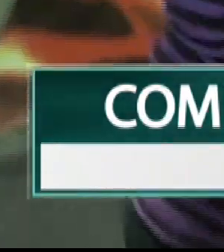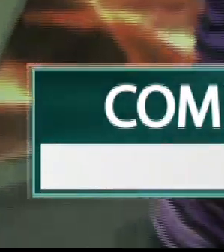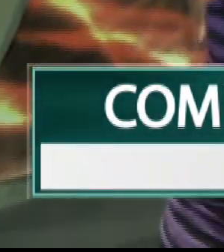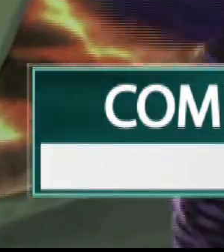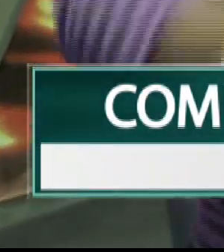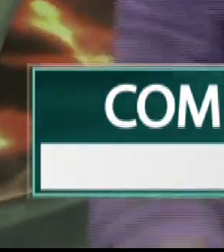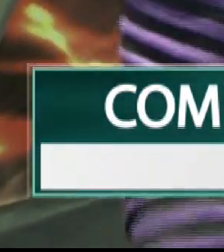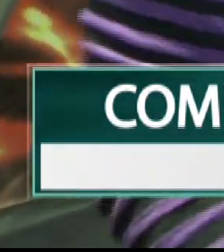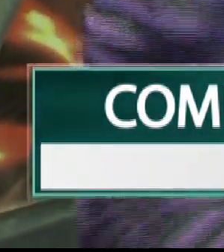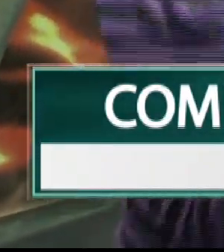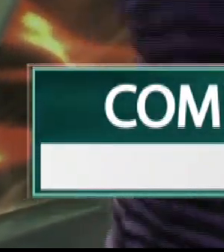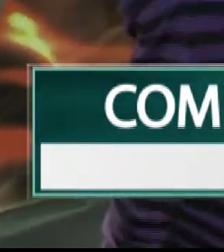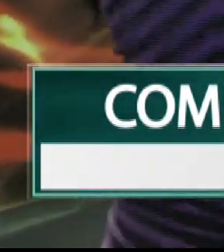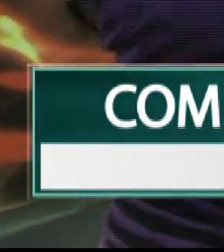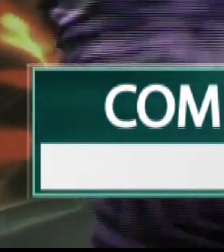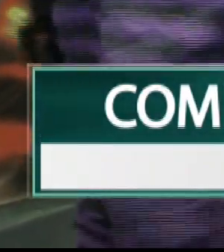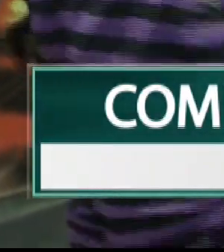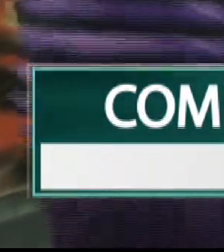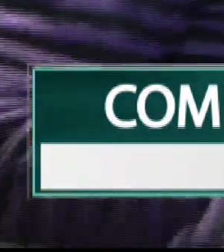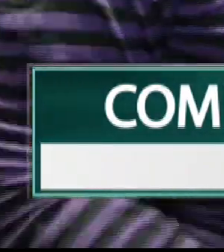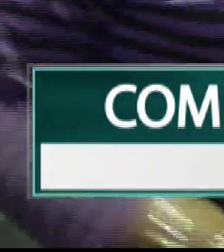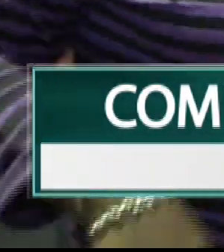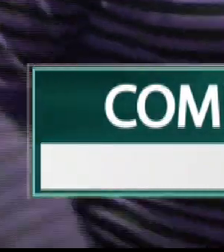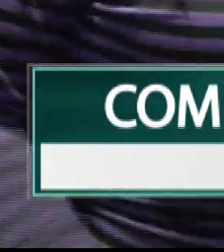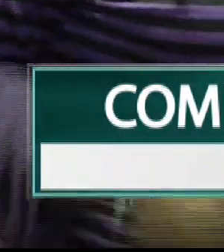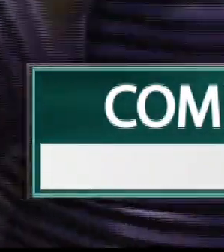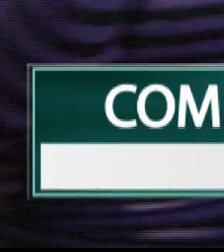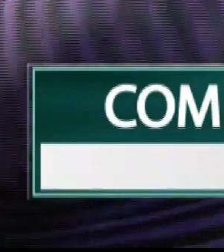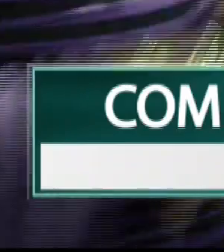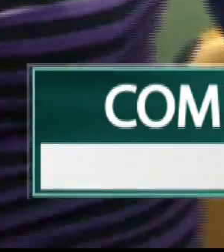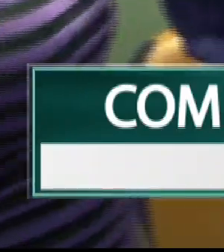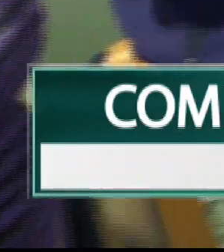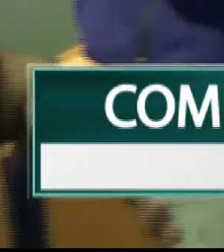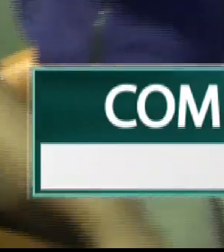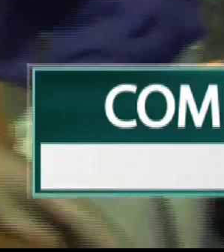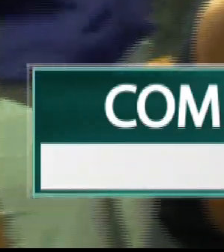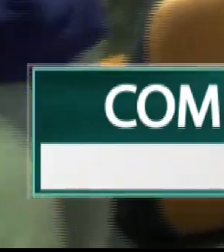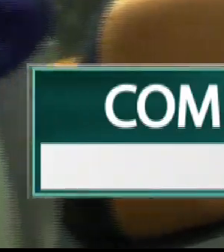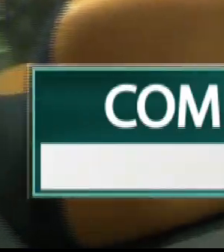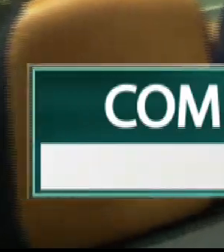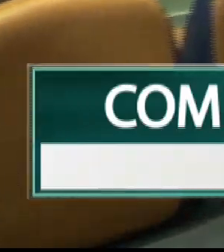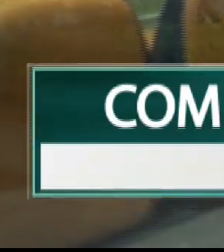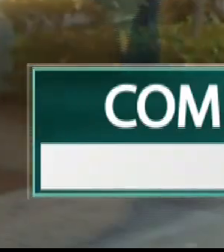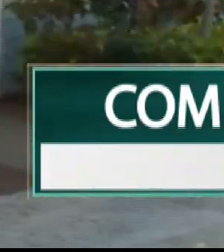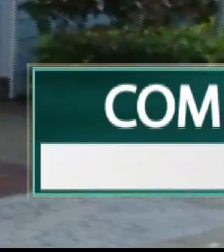Valentine's Day party. Find out where you can get down with me in the Bahamas tonight.